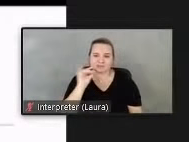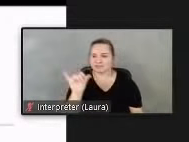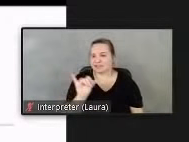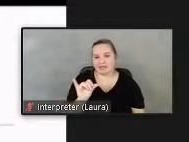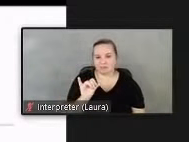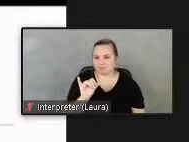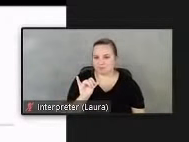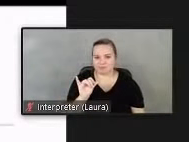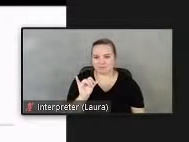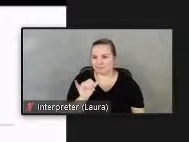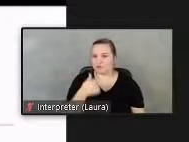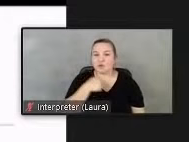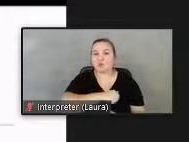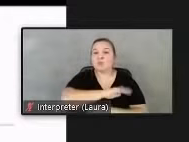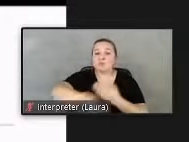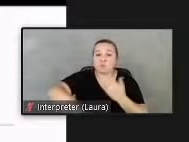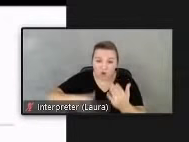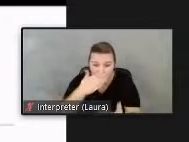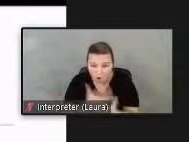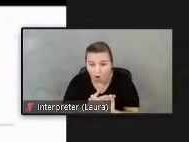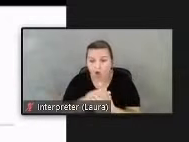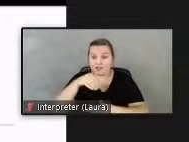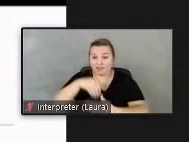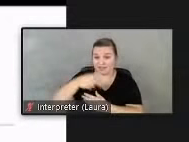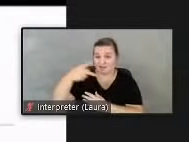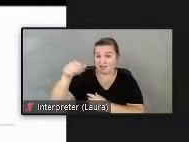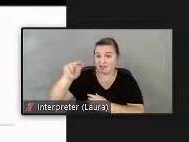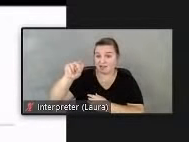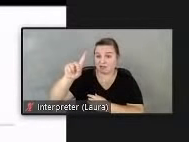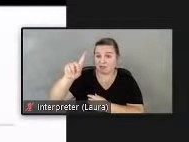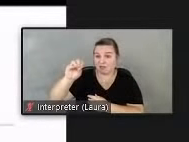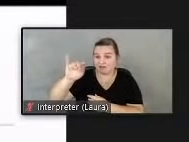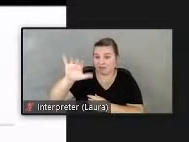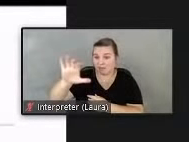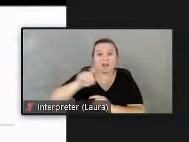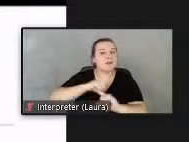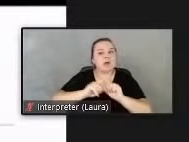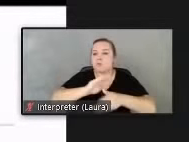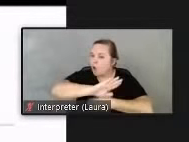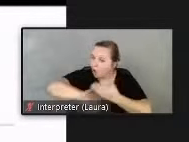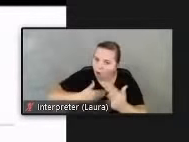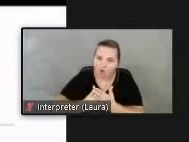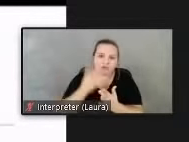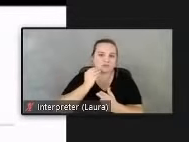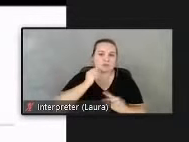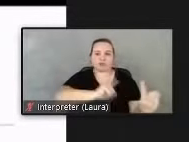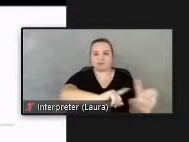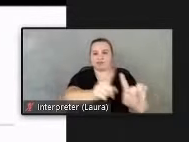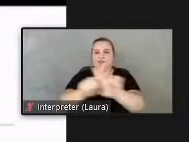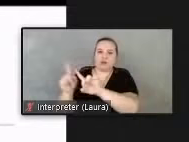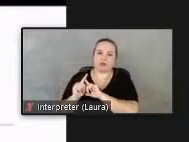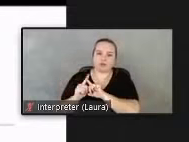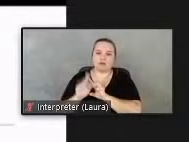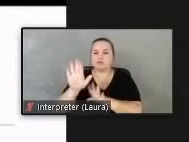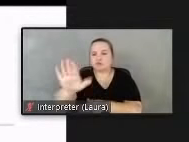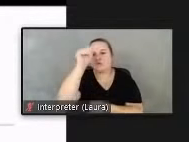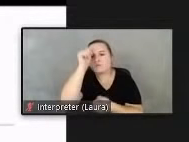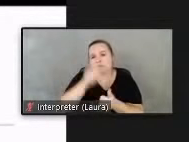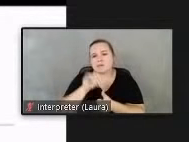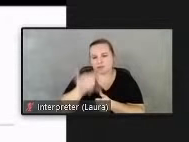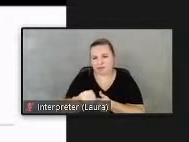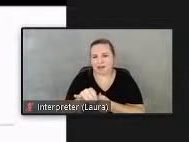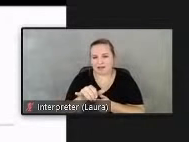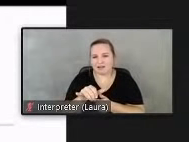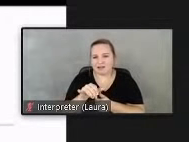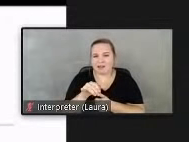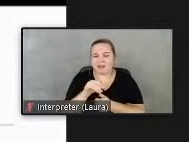yes, we're all under this global pandemic, but people are dealing with this in a very different way. So keep that in mind, and people responding, which is